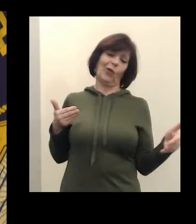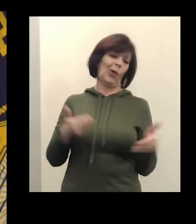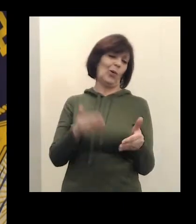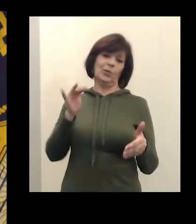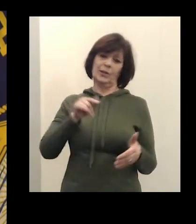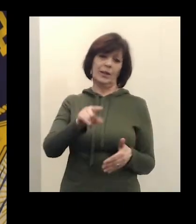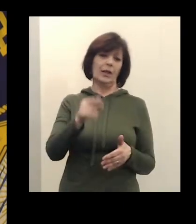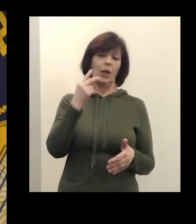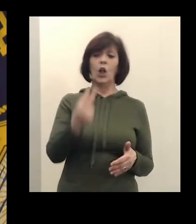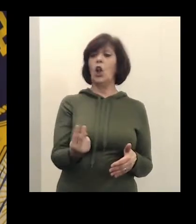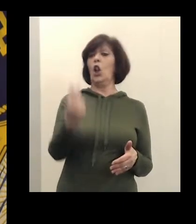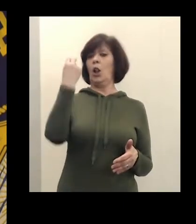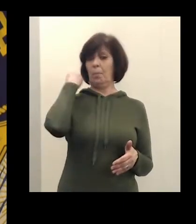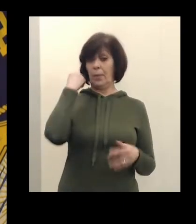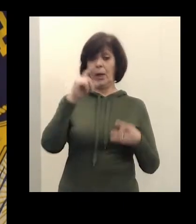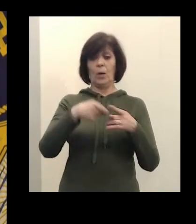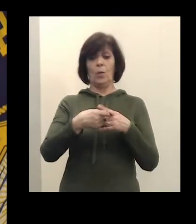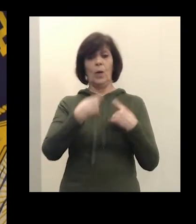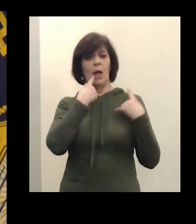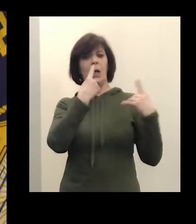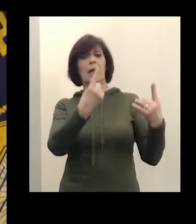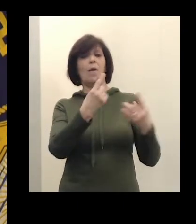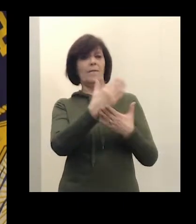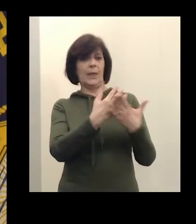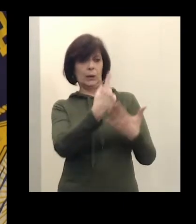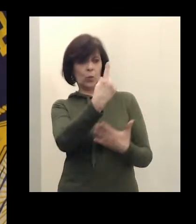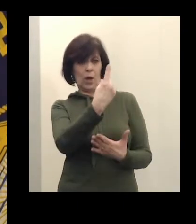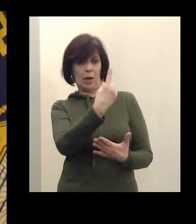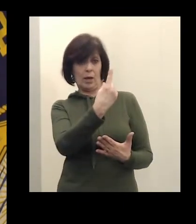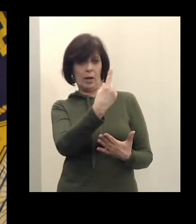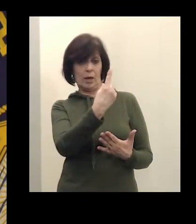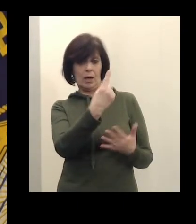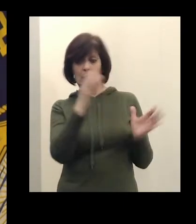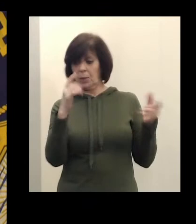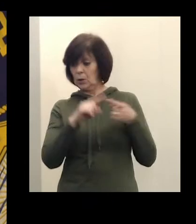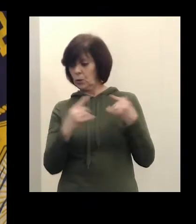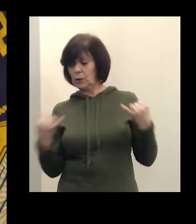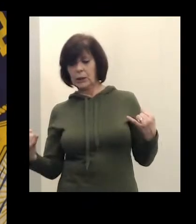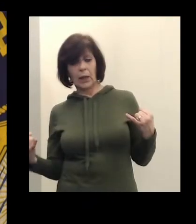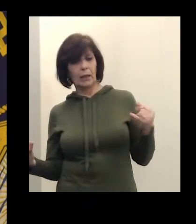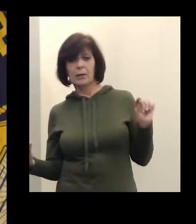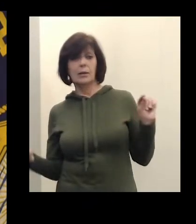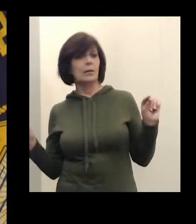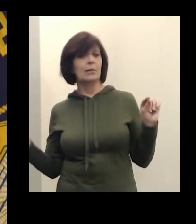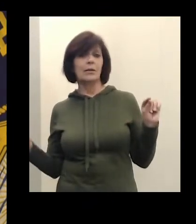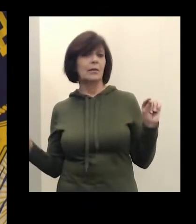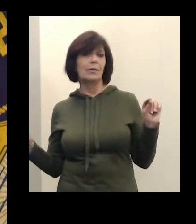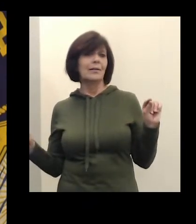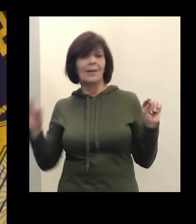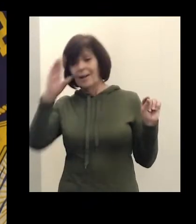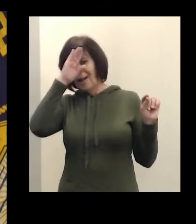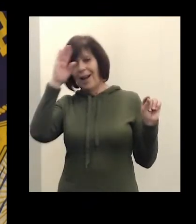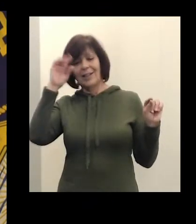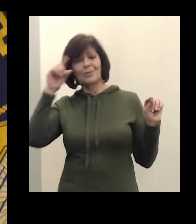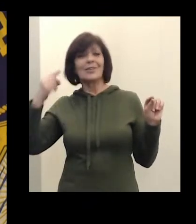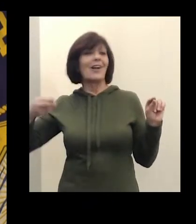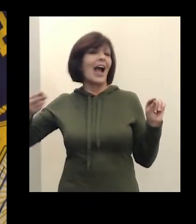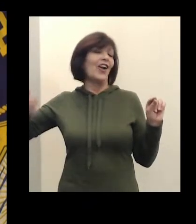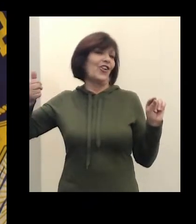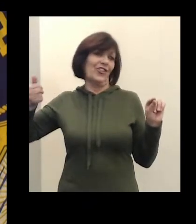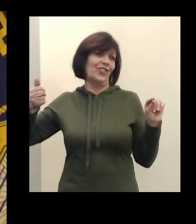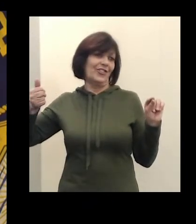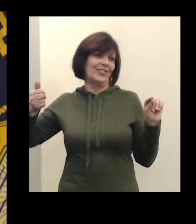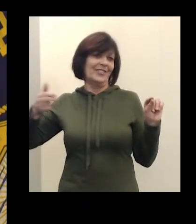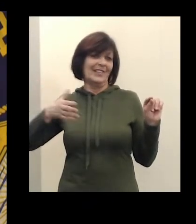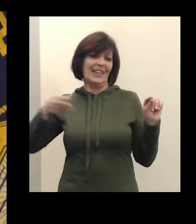when we announced phase one in comparison today compared to where we were, our hospitalizations are higher, as well as, of course,